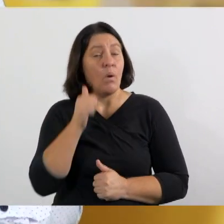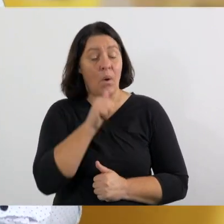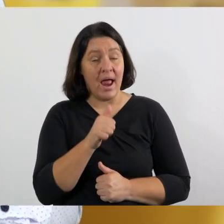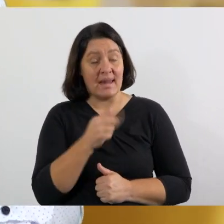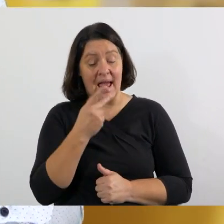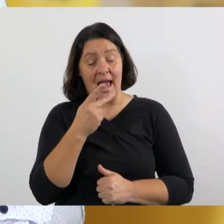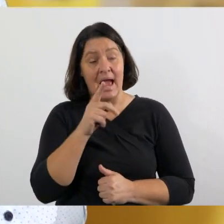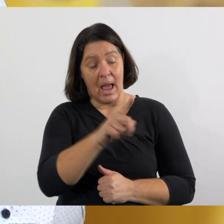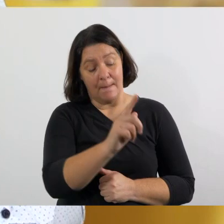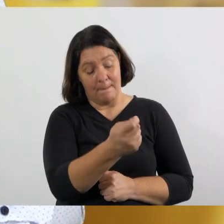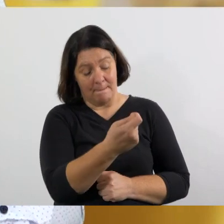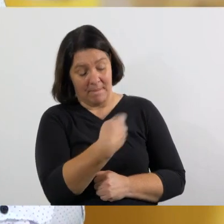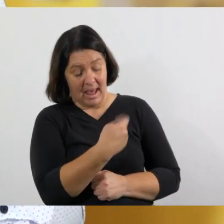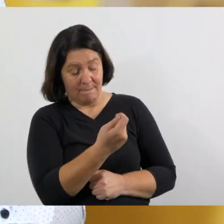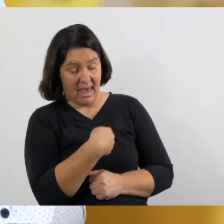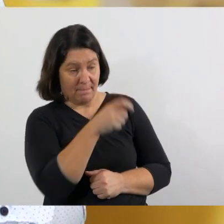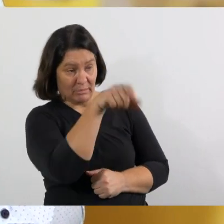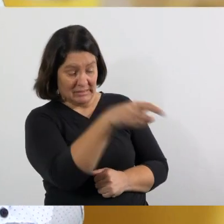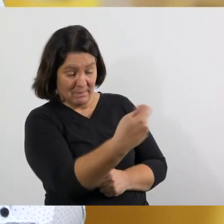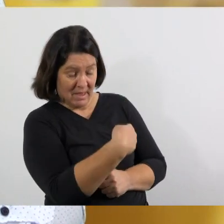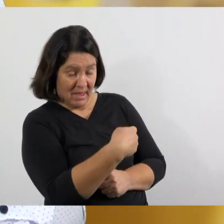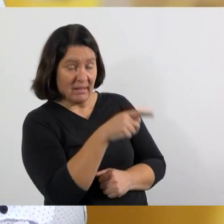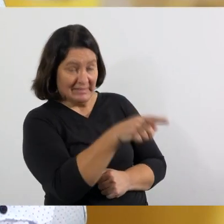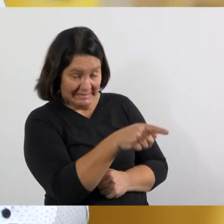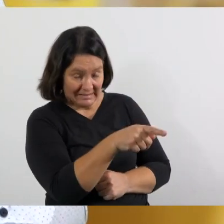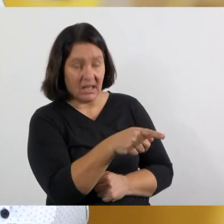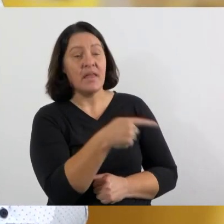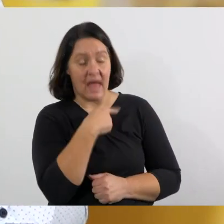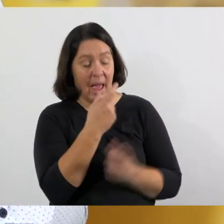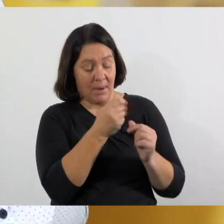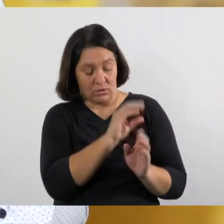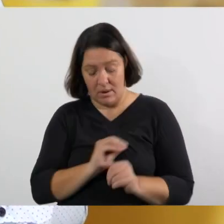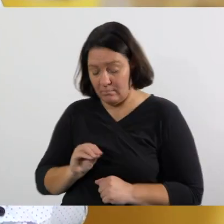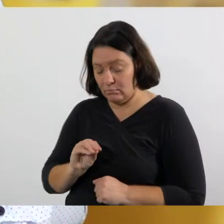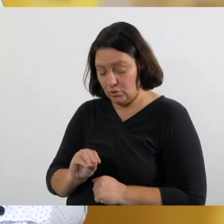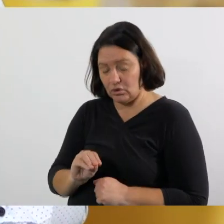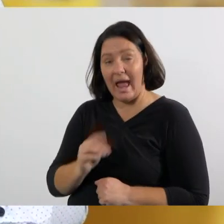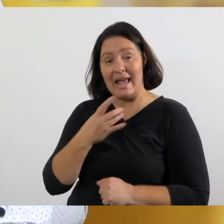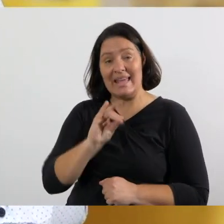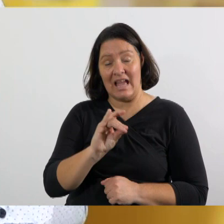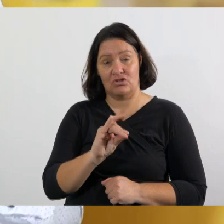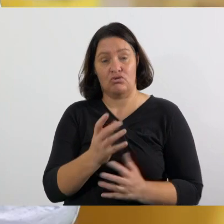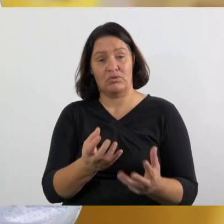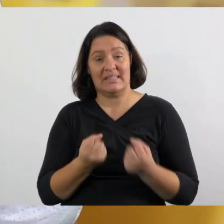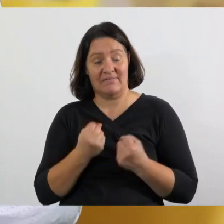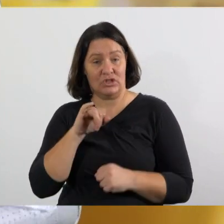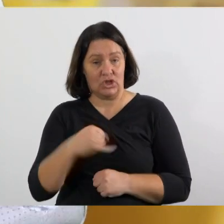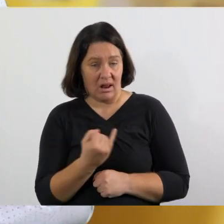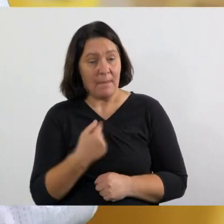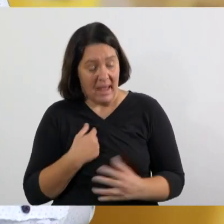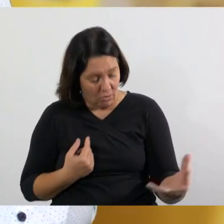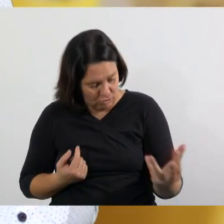when my debtors pay, I record that amount in my cash receipts journal. I